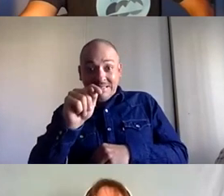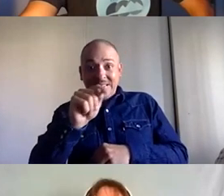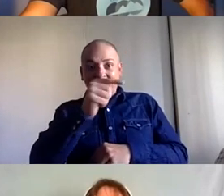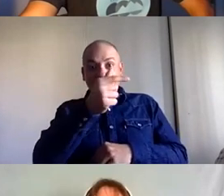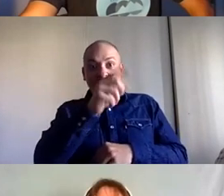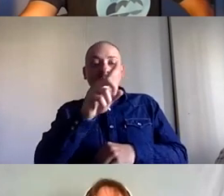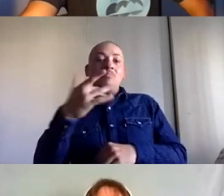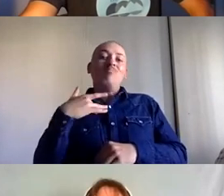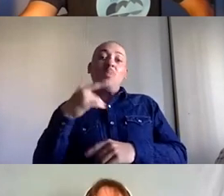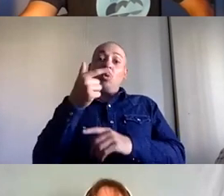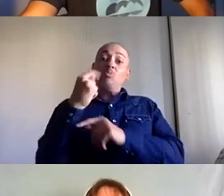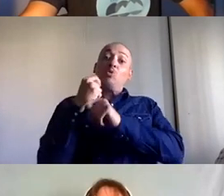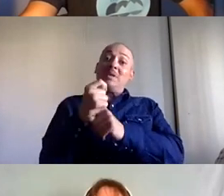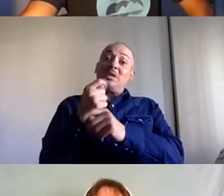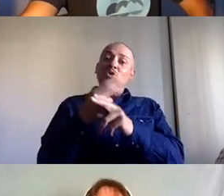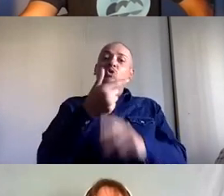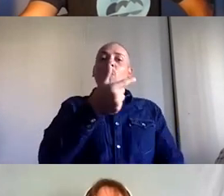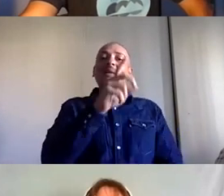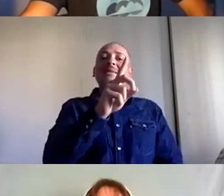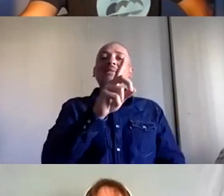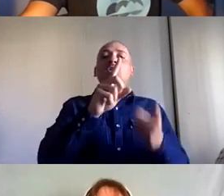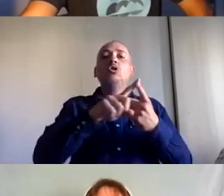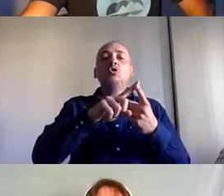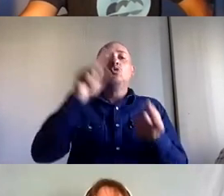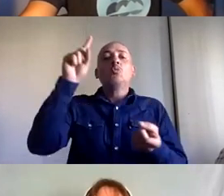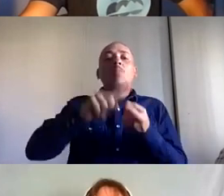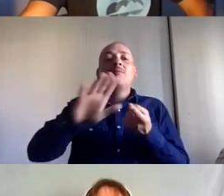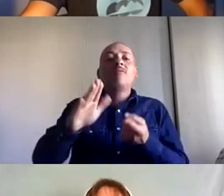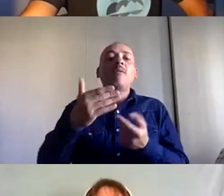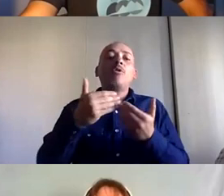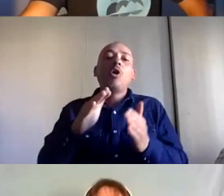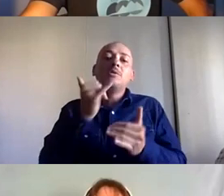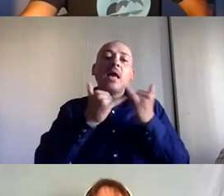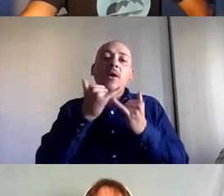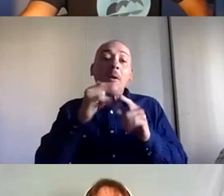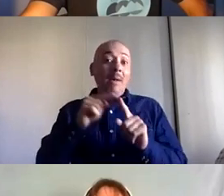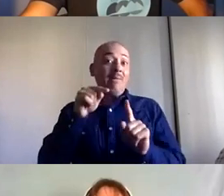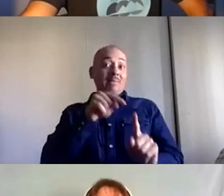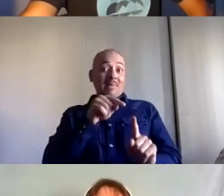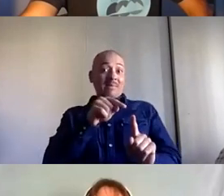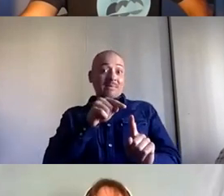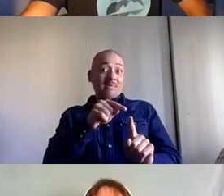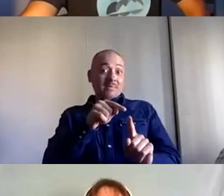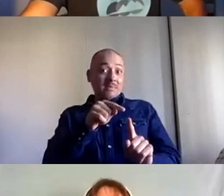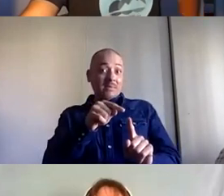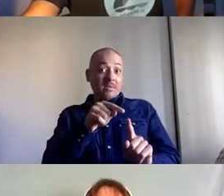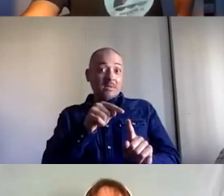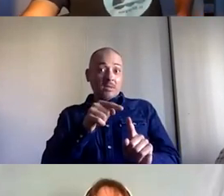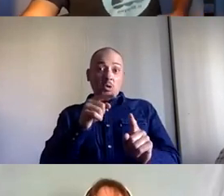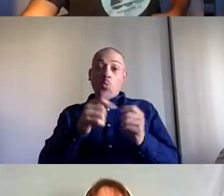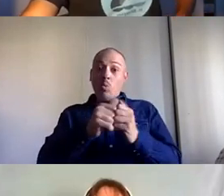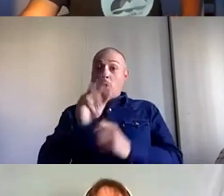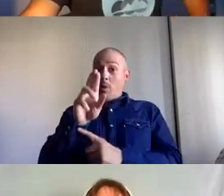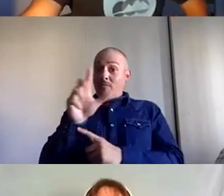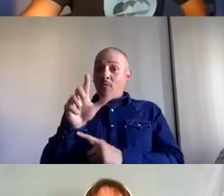gradient descent to minimize its loss, its error. But here, with reinforcement learning,